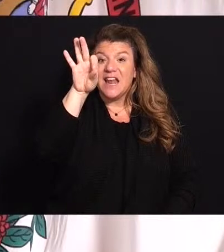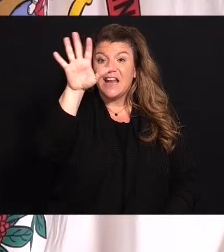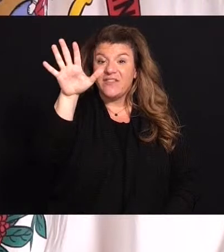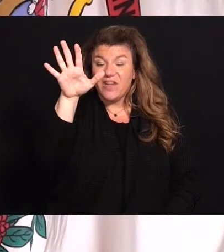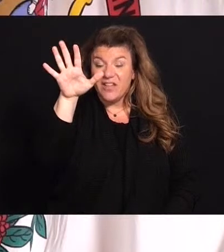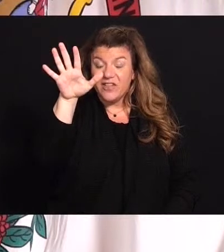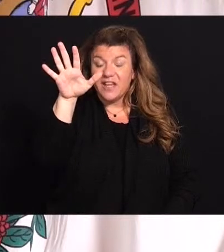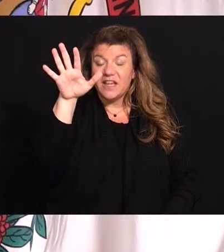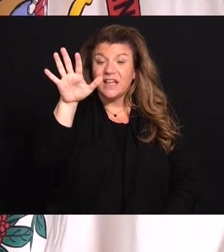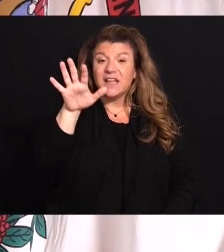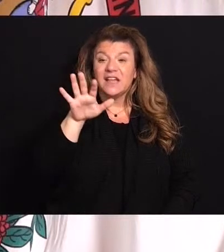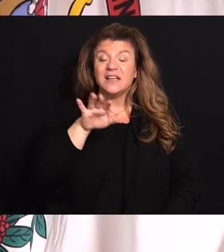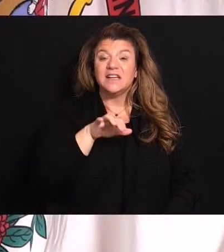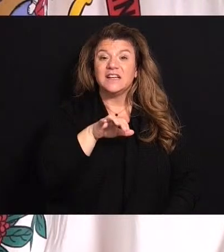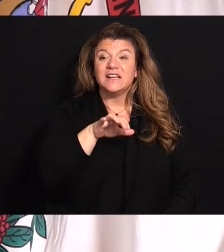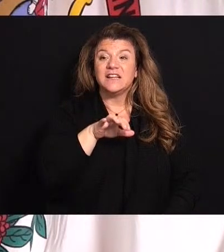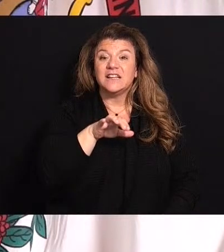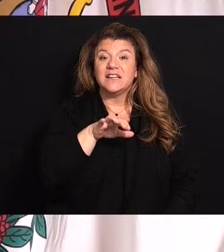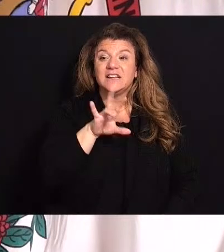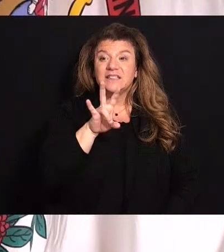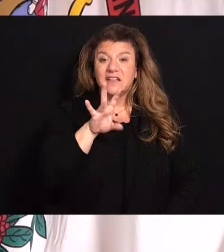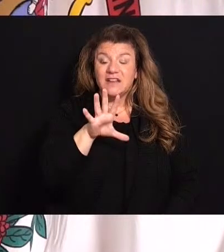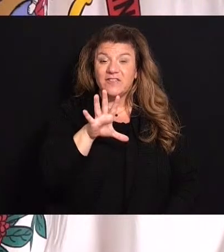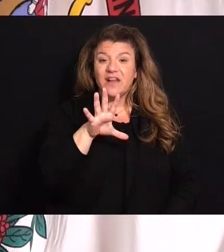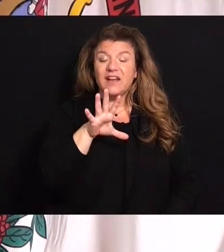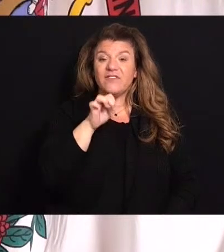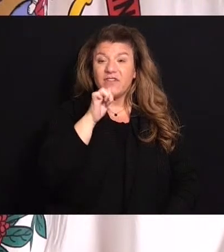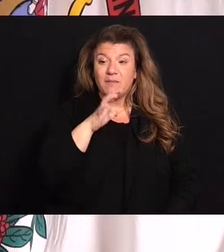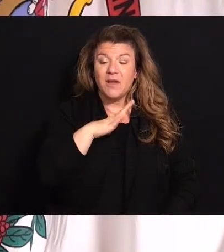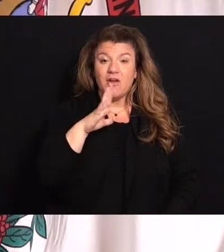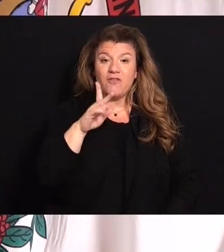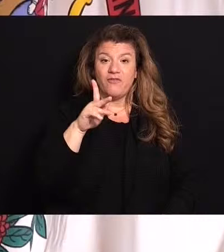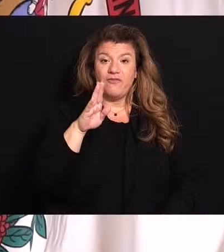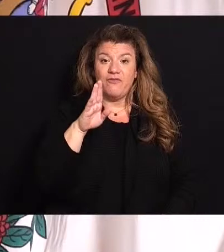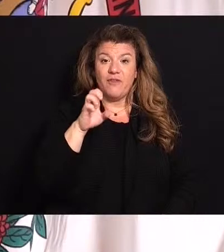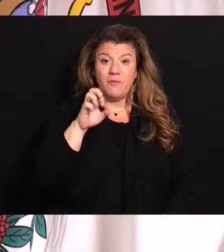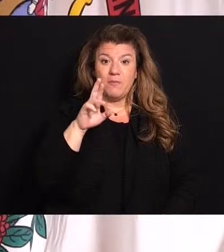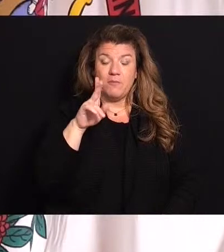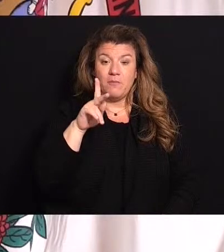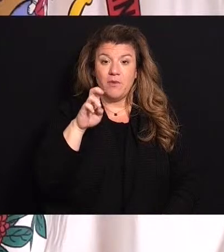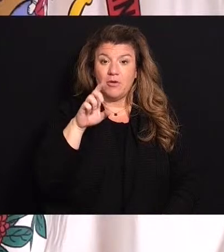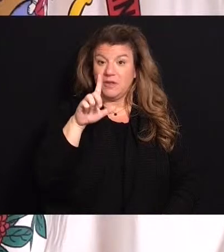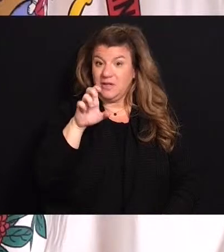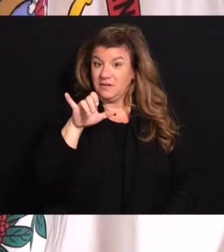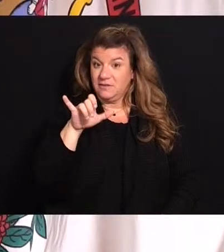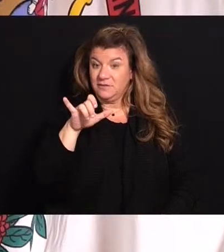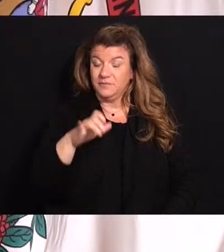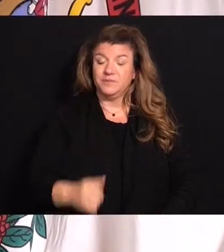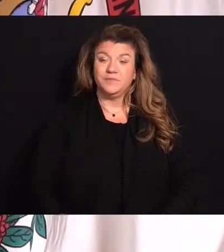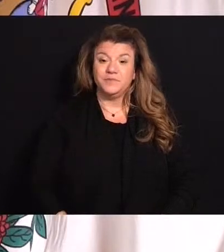6,895th death, is a 75-year-old female from Berkeley County.